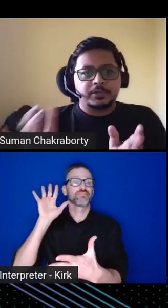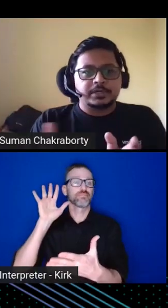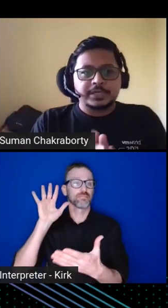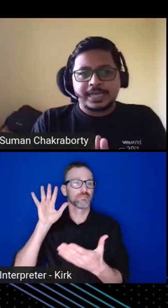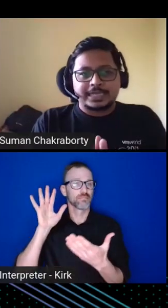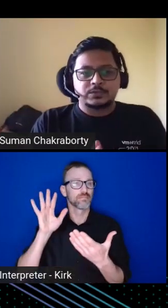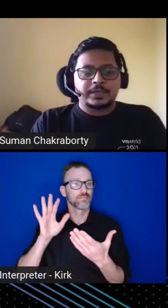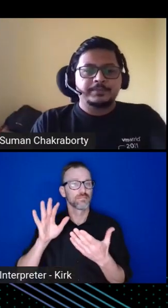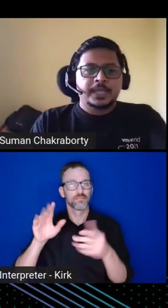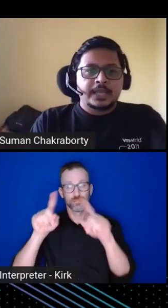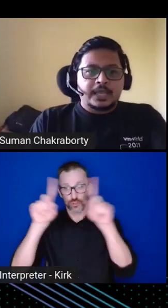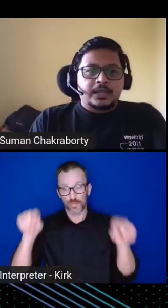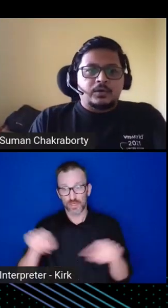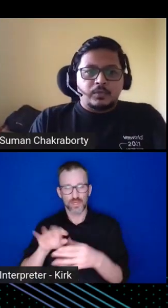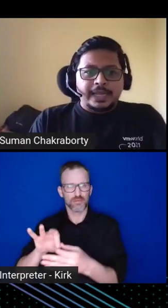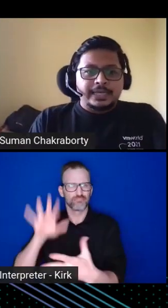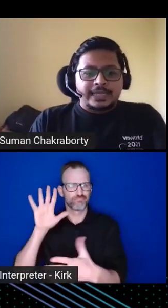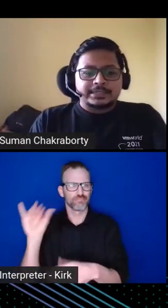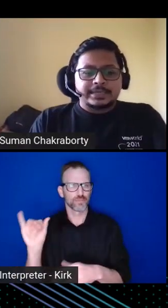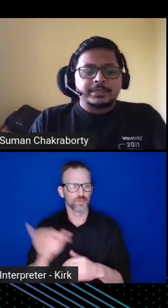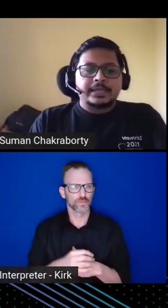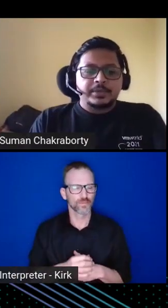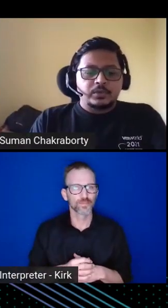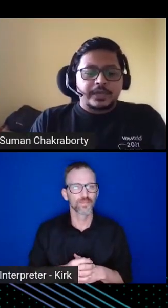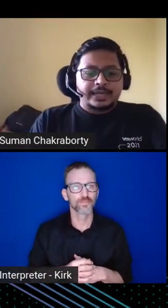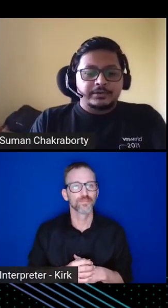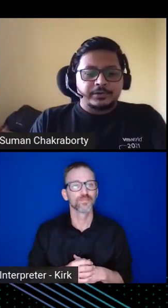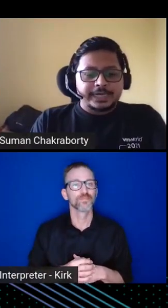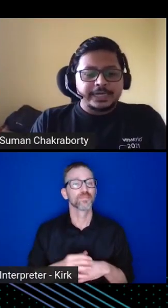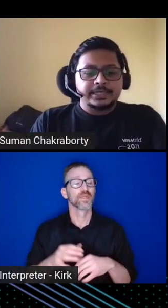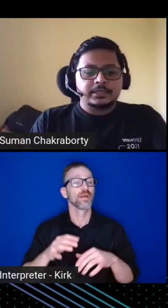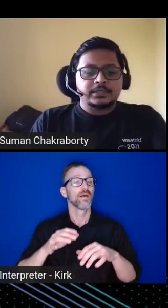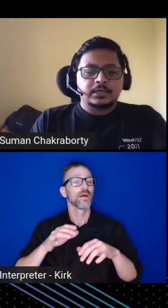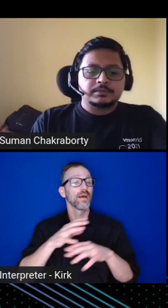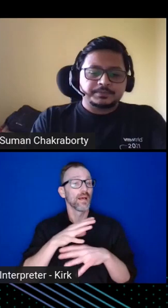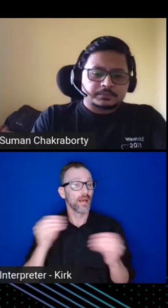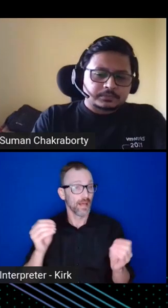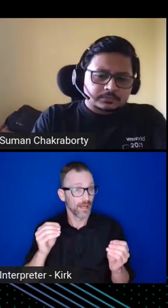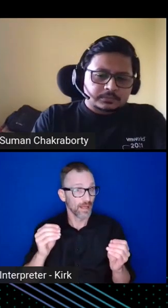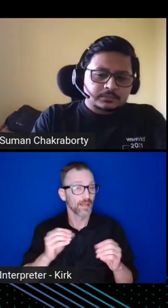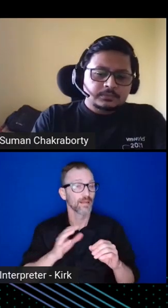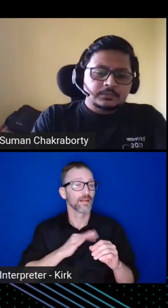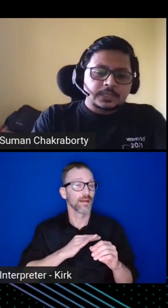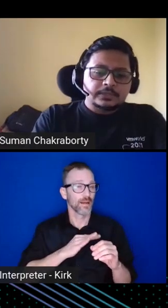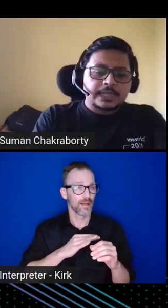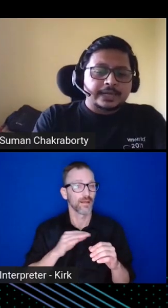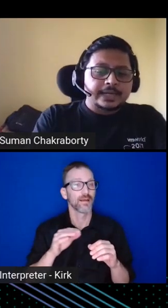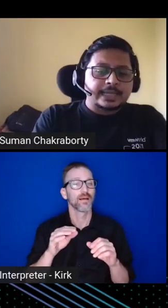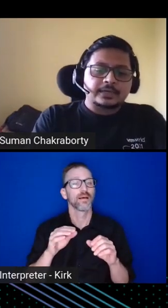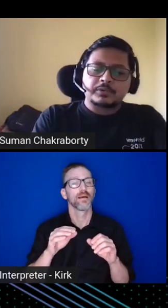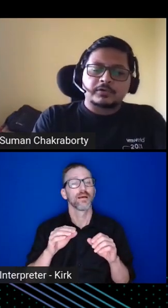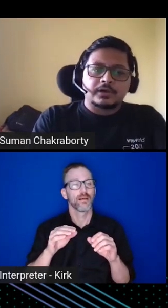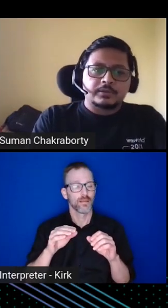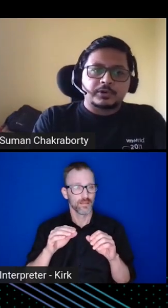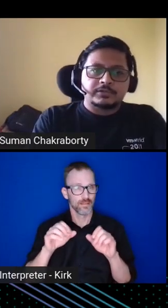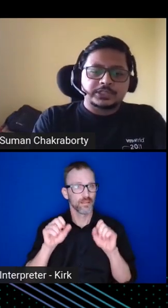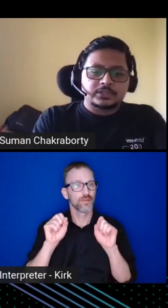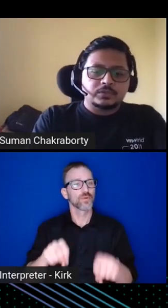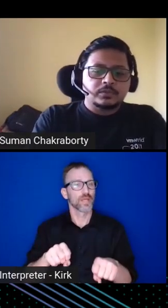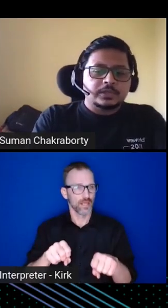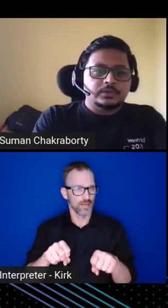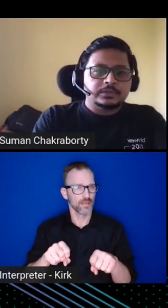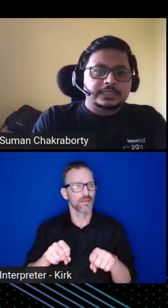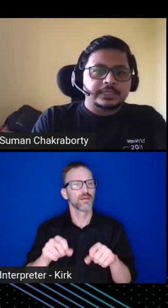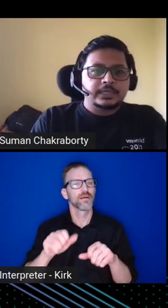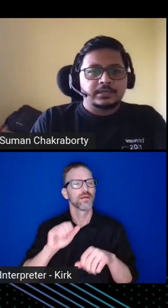from your terminal as well. While at the same time, you can read the target that are provisioned